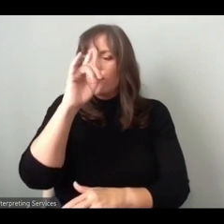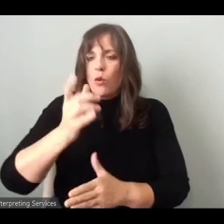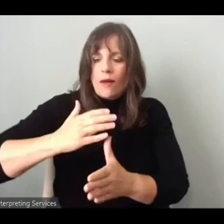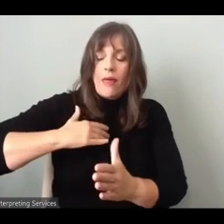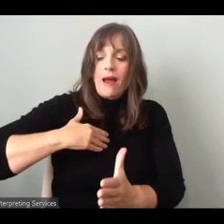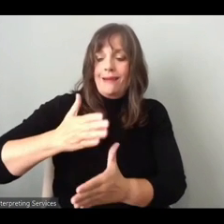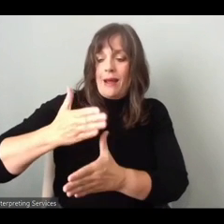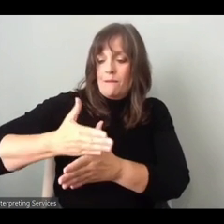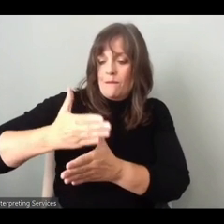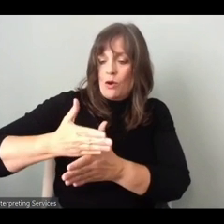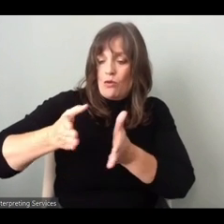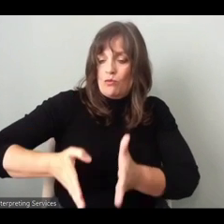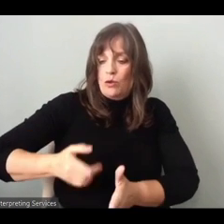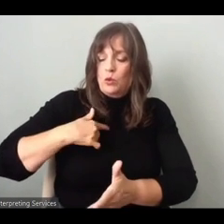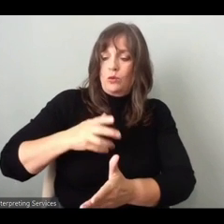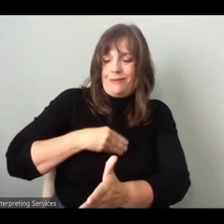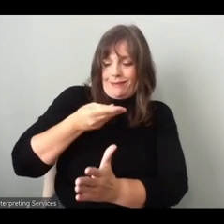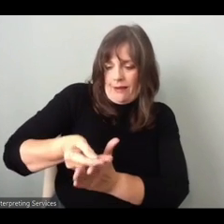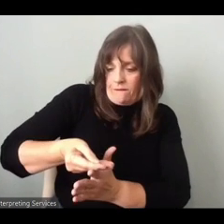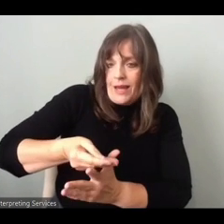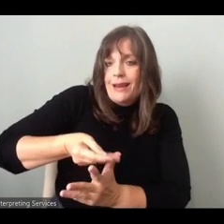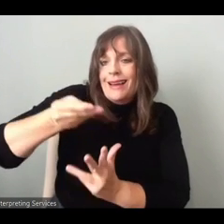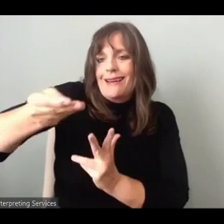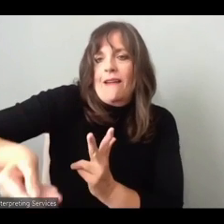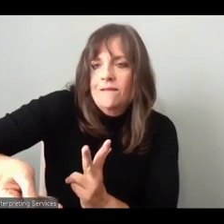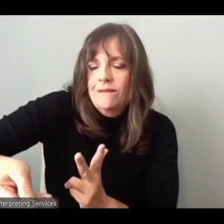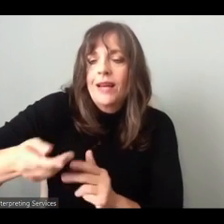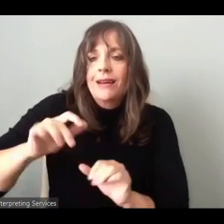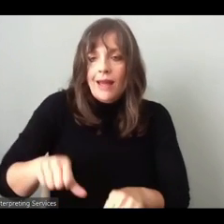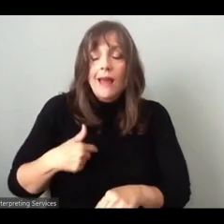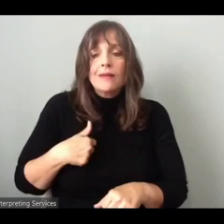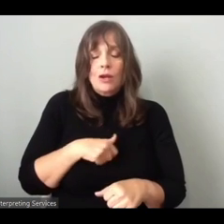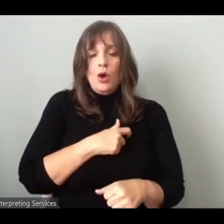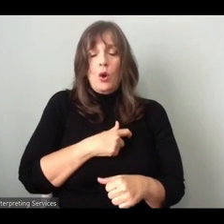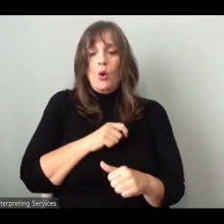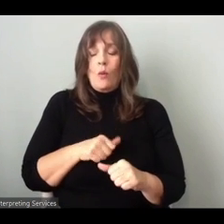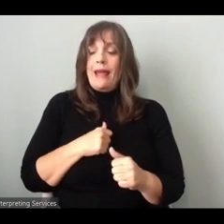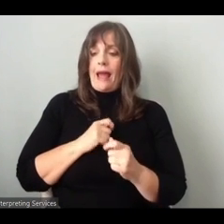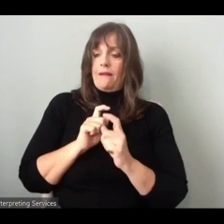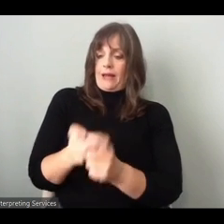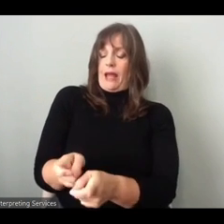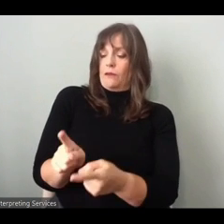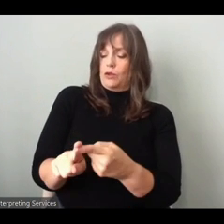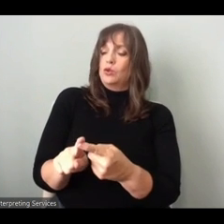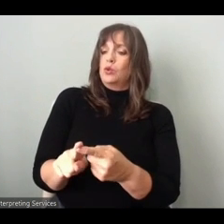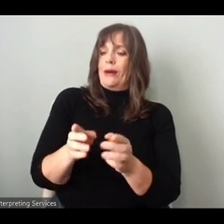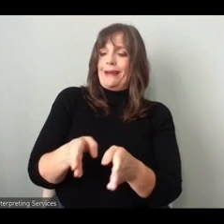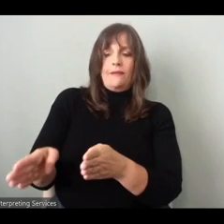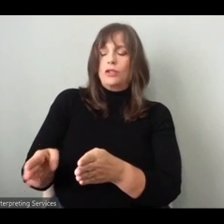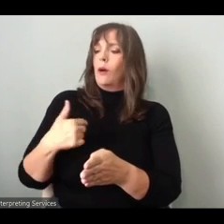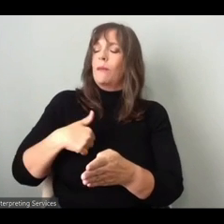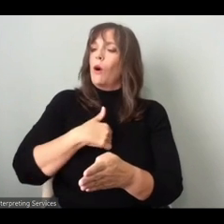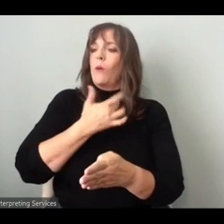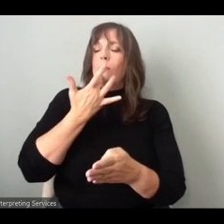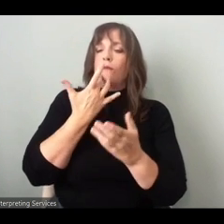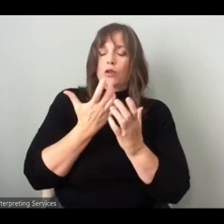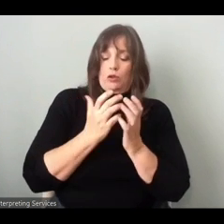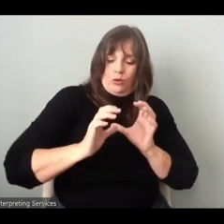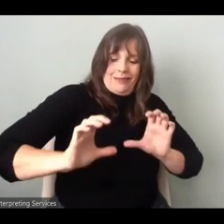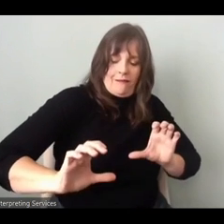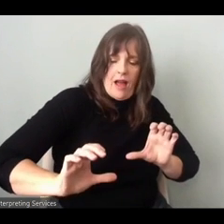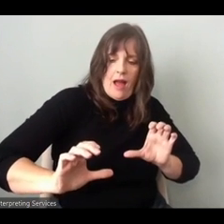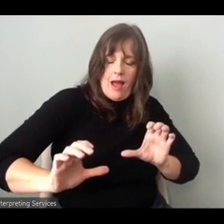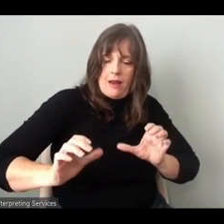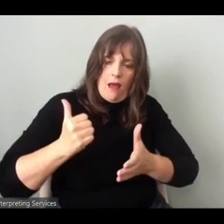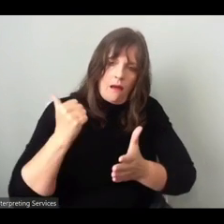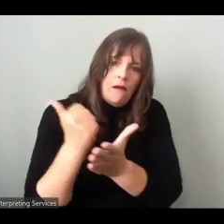it quickly. We can fund individual artists, but we are dividing and conquering. We repurposed our $1 million cultural facilities